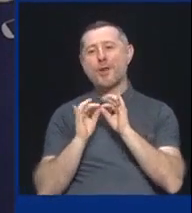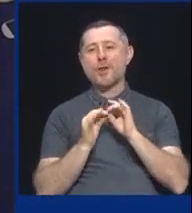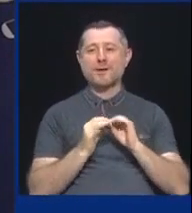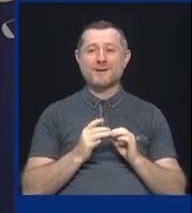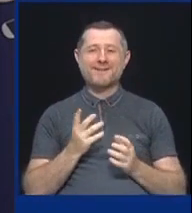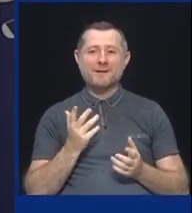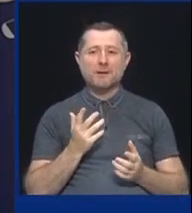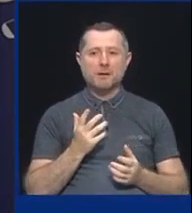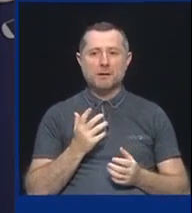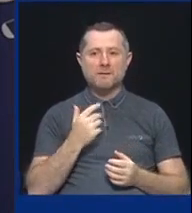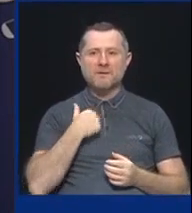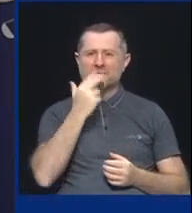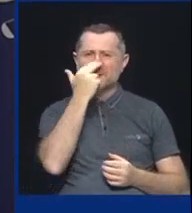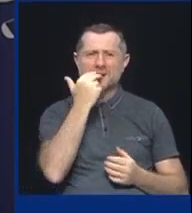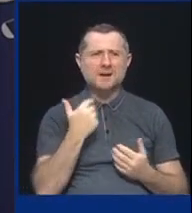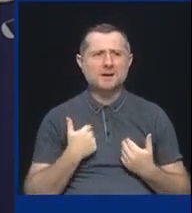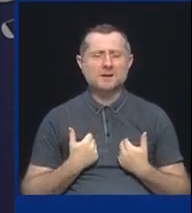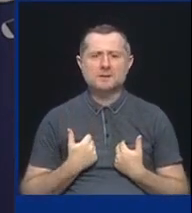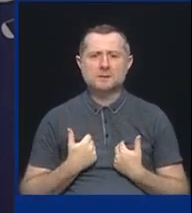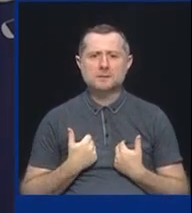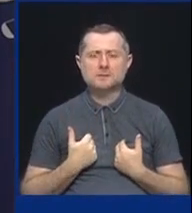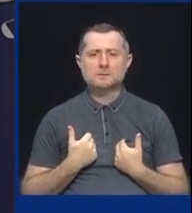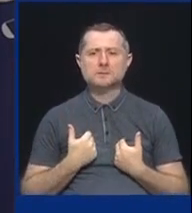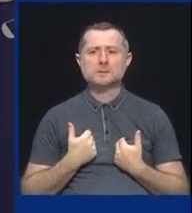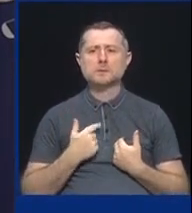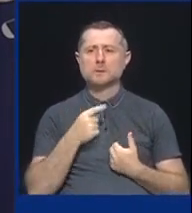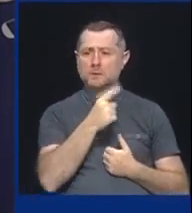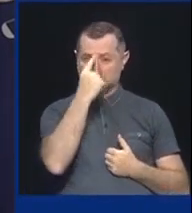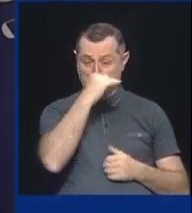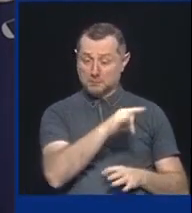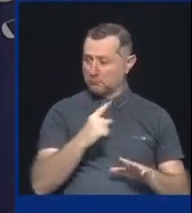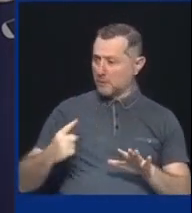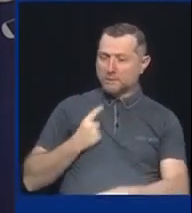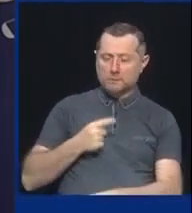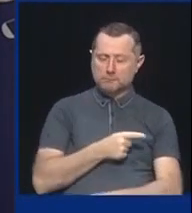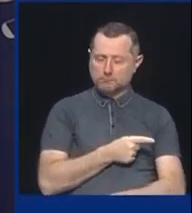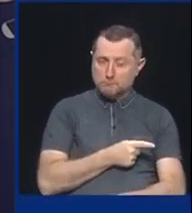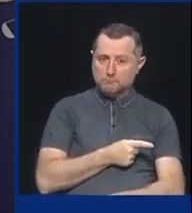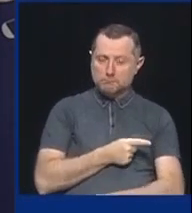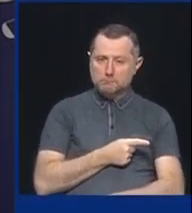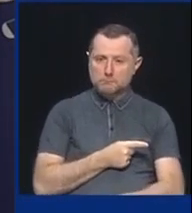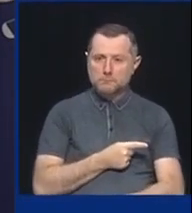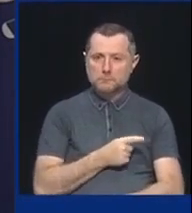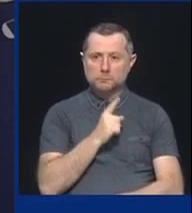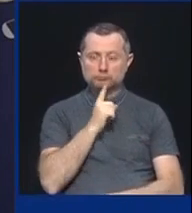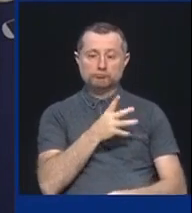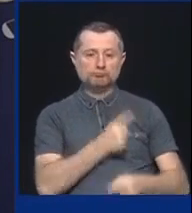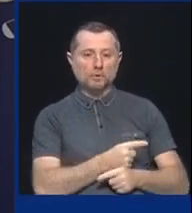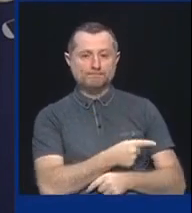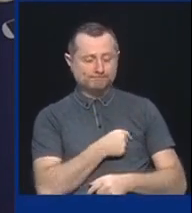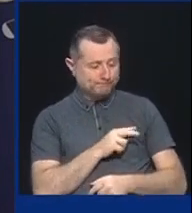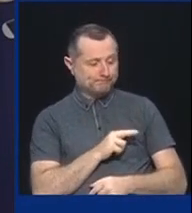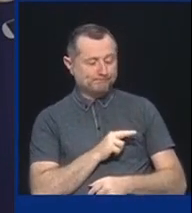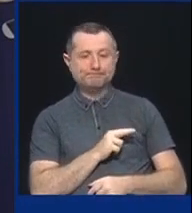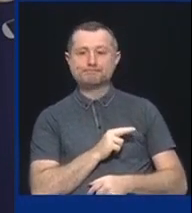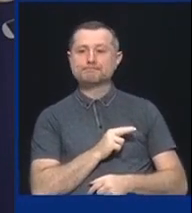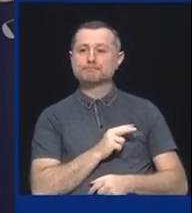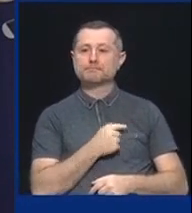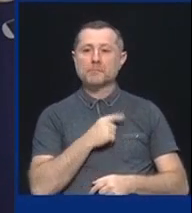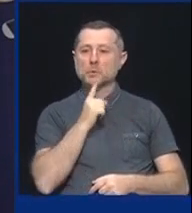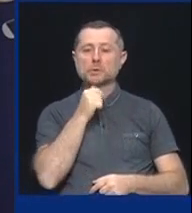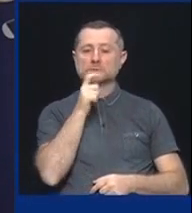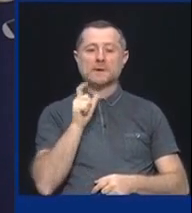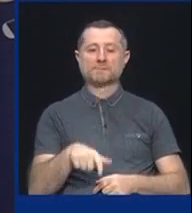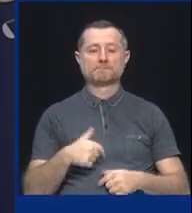humorous. She was offended, and she was right. The trooper also said that in